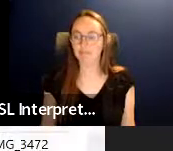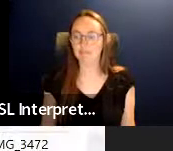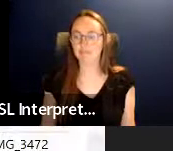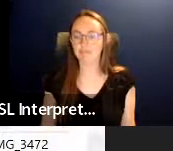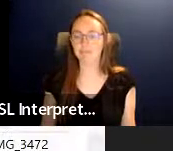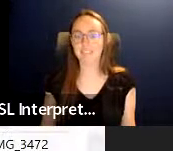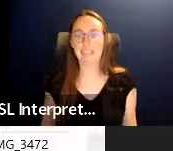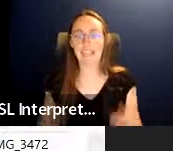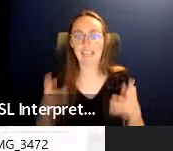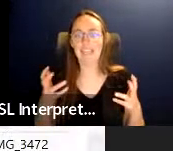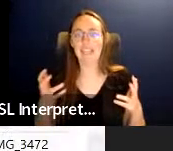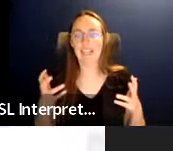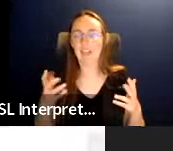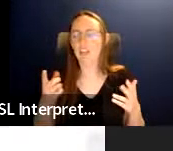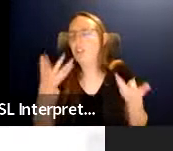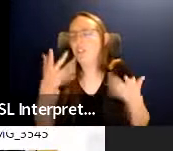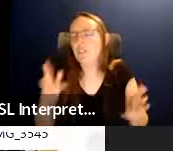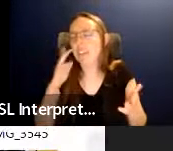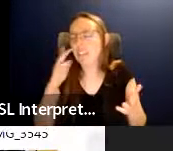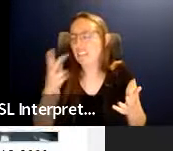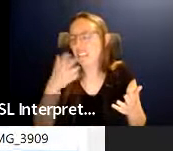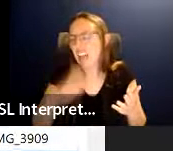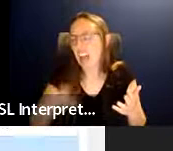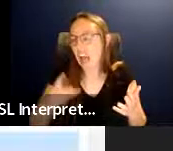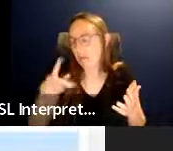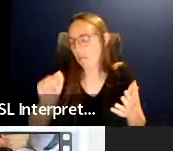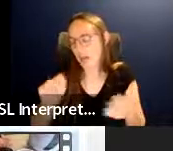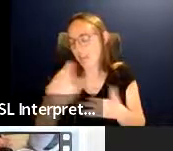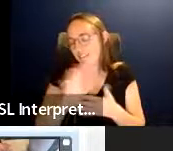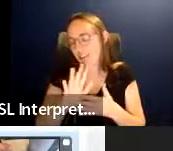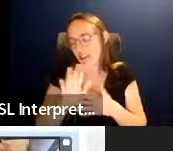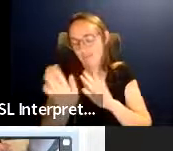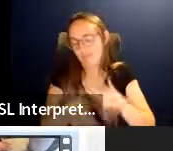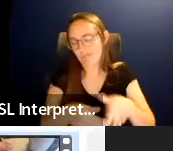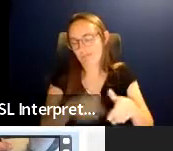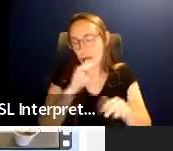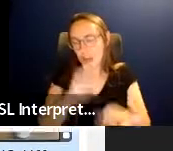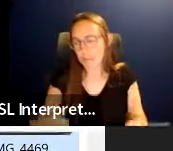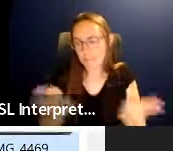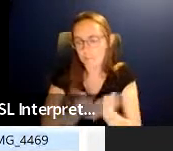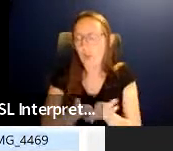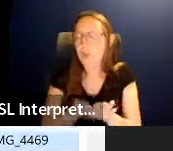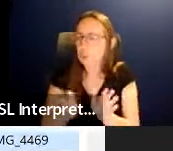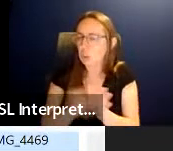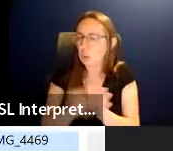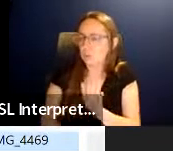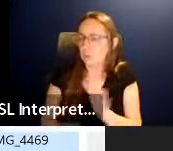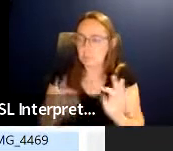Yeah, you've seen hot pots before. They're pretty inexpensive.